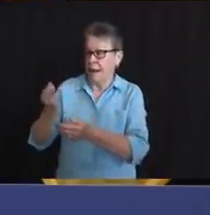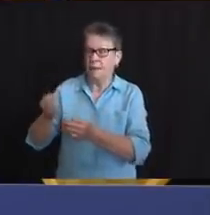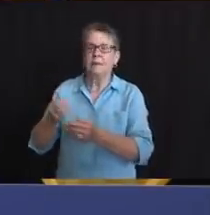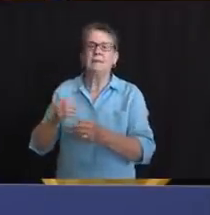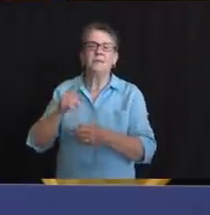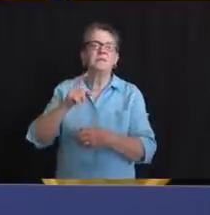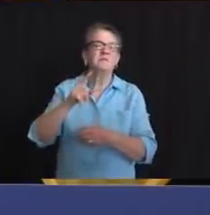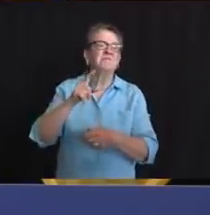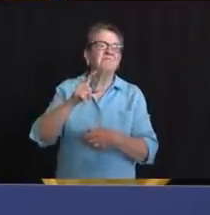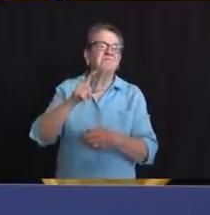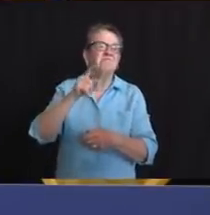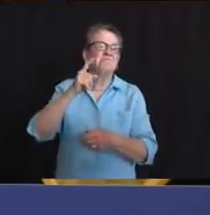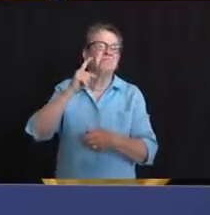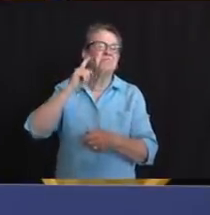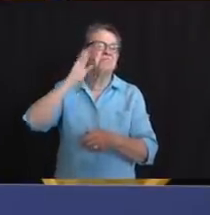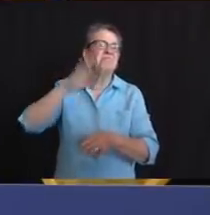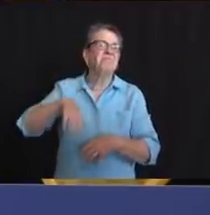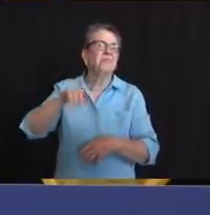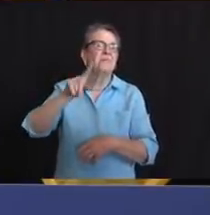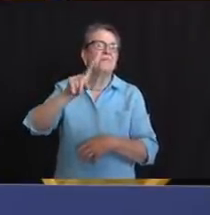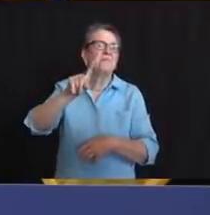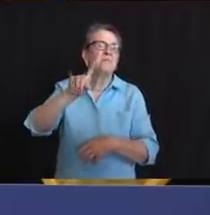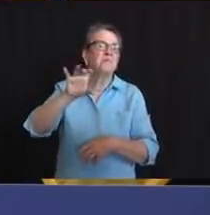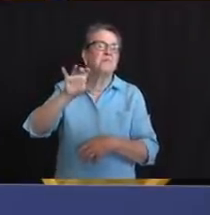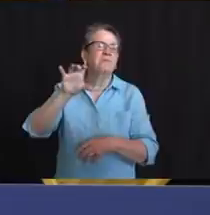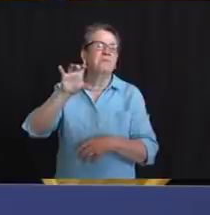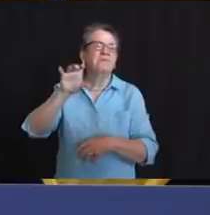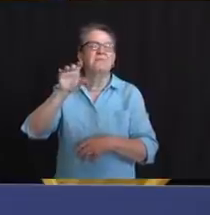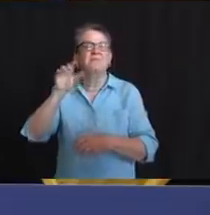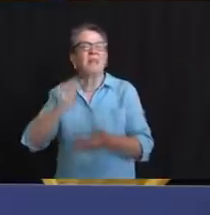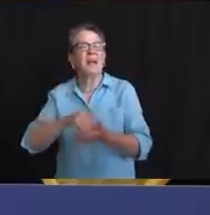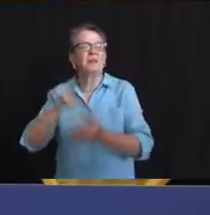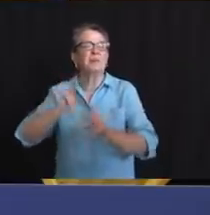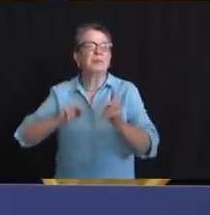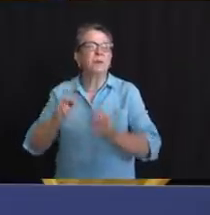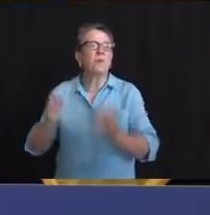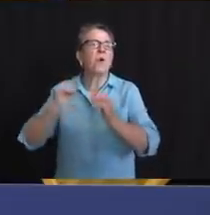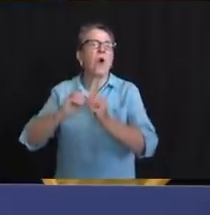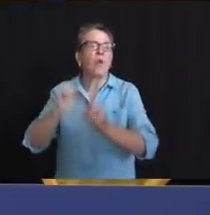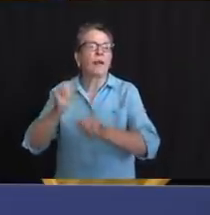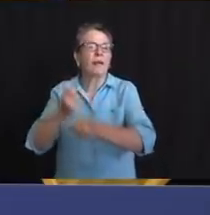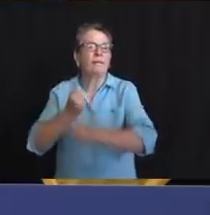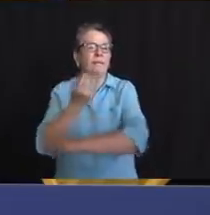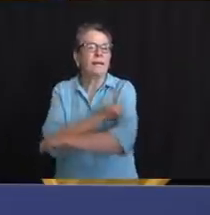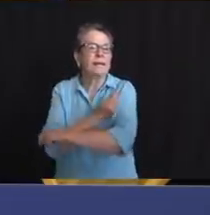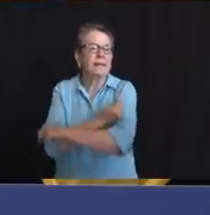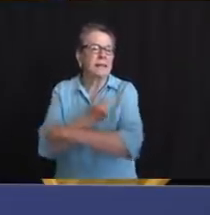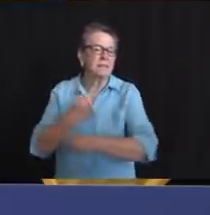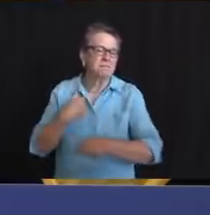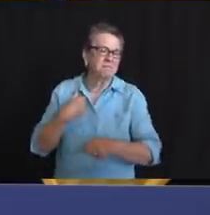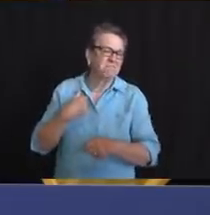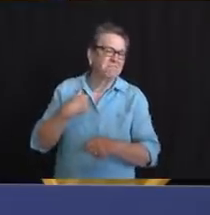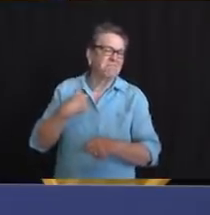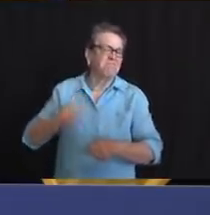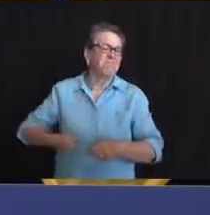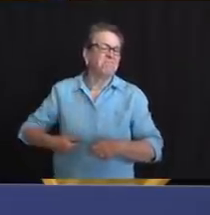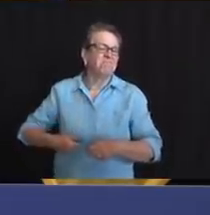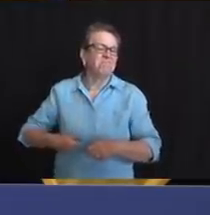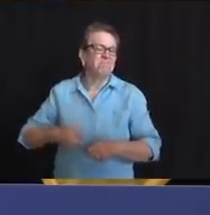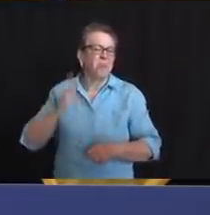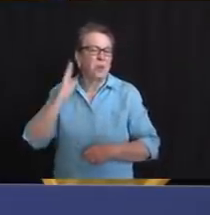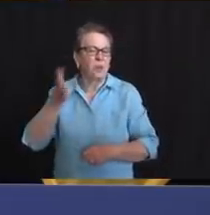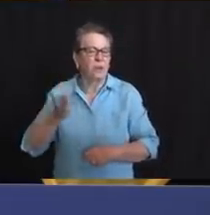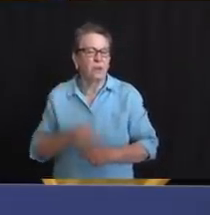With all due respect to political pressure, there's no political pressure in this, and there hasn't been. I mean, there's some